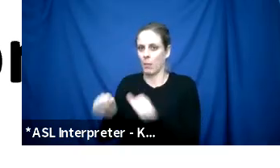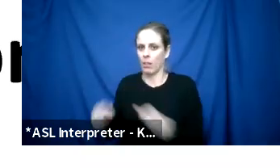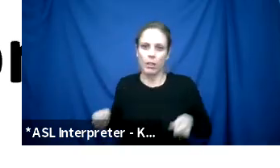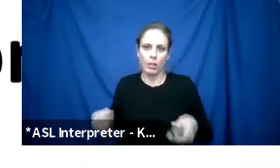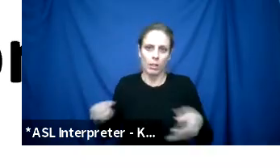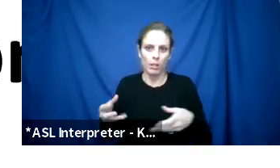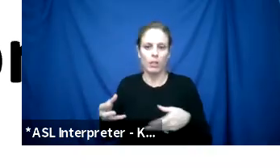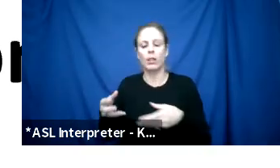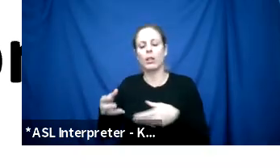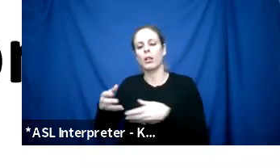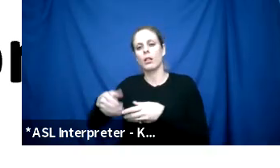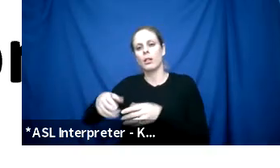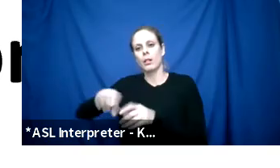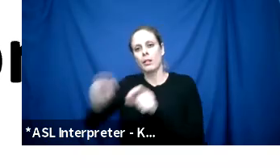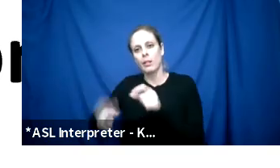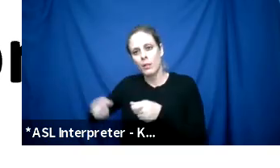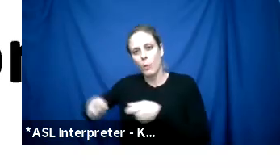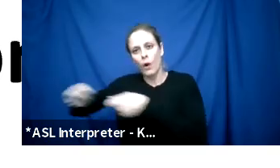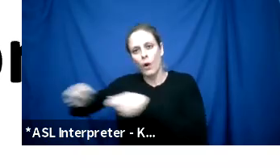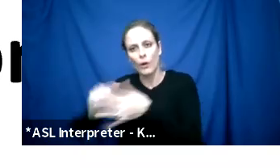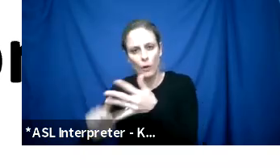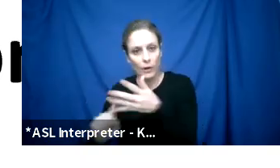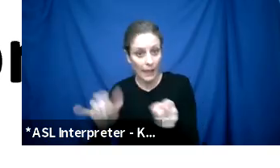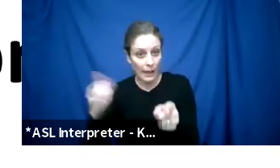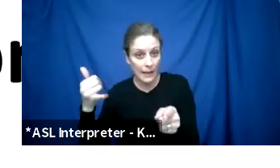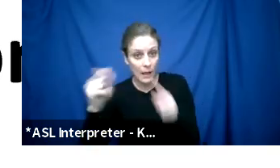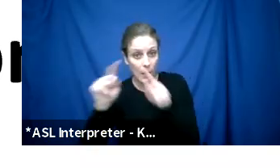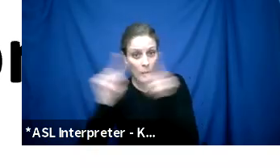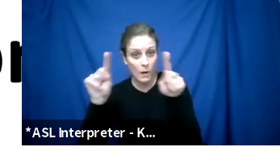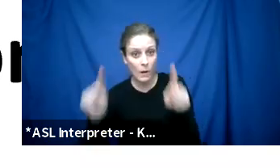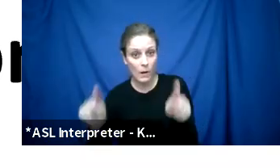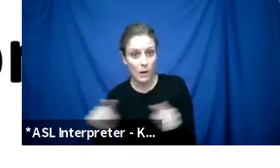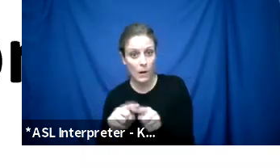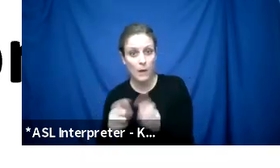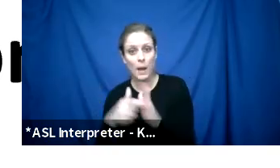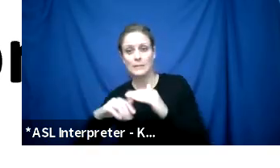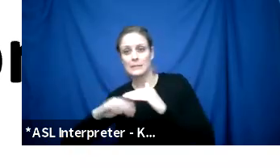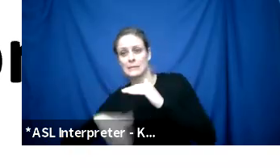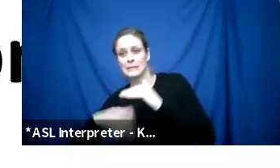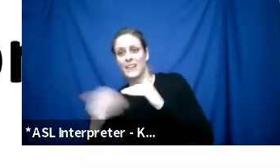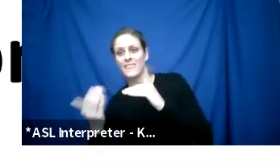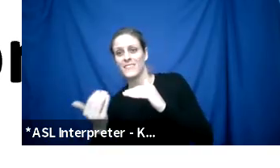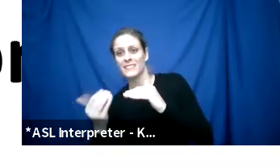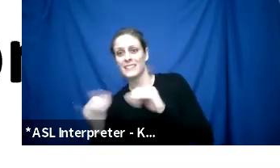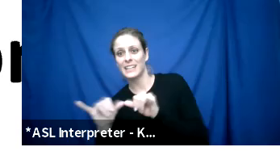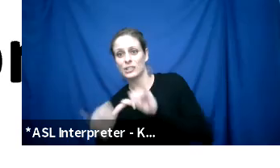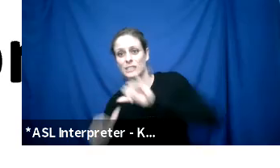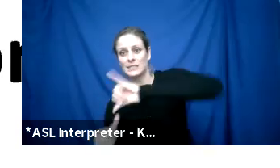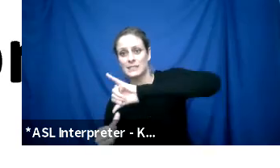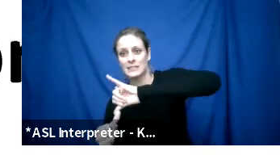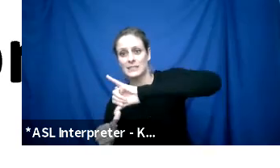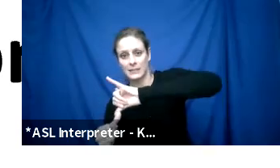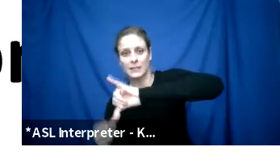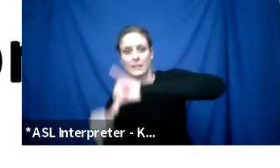reach ranges as you see identified here in this yellow squared off area, a minimum of 15 from the floor, a maximum of 48.